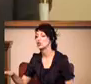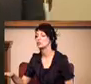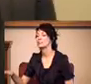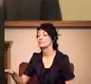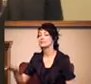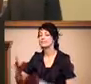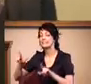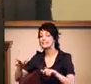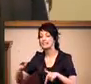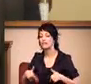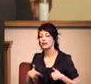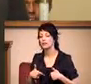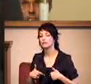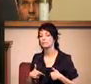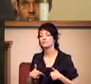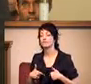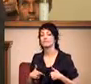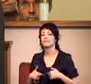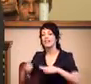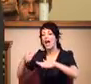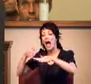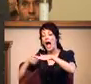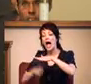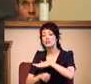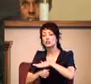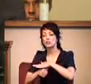the poverty line is disgusting to me.